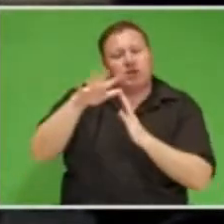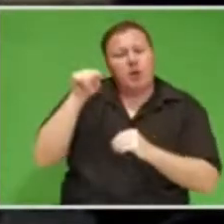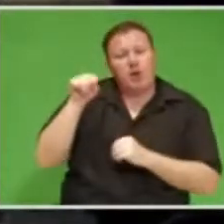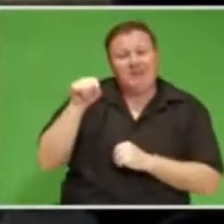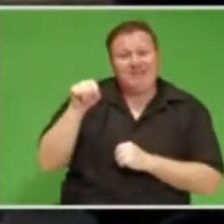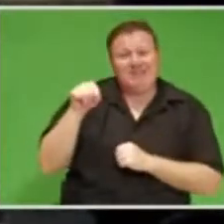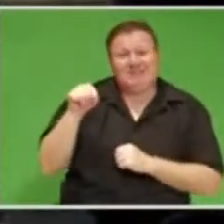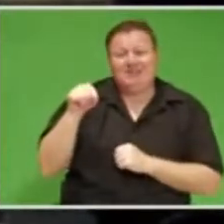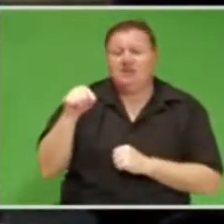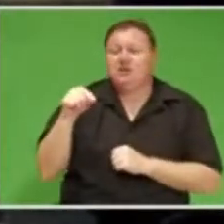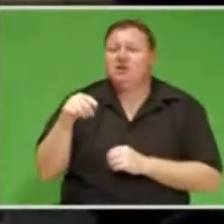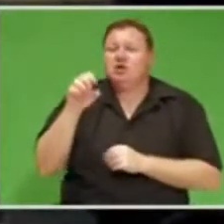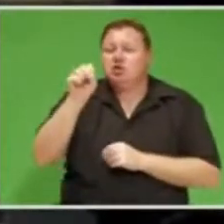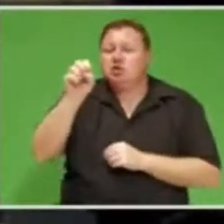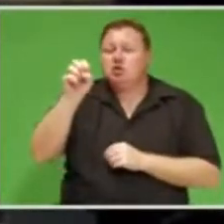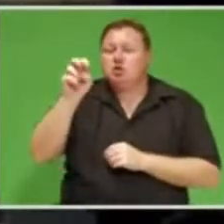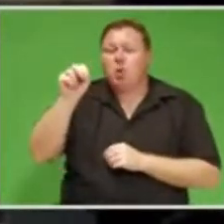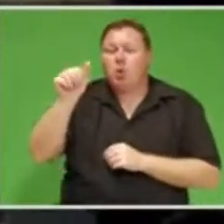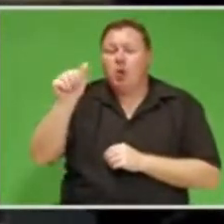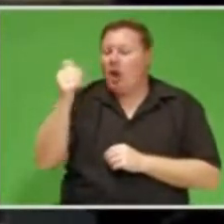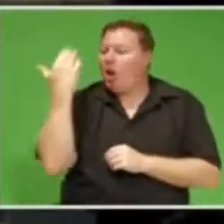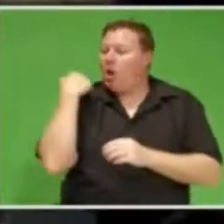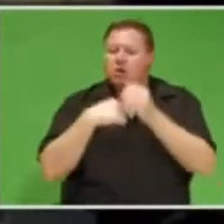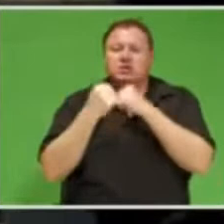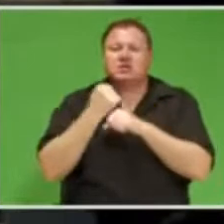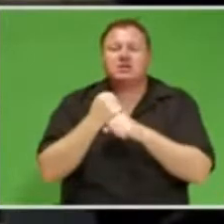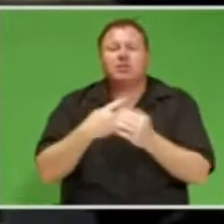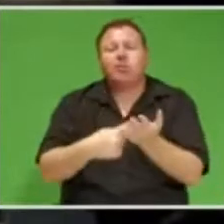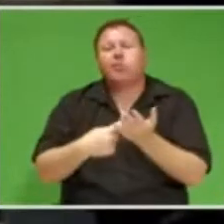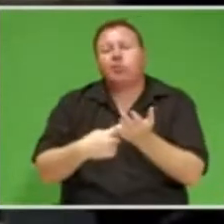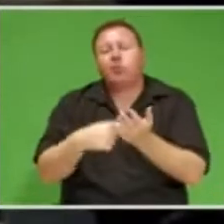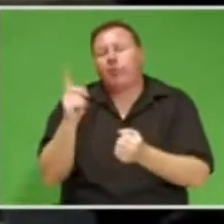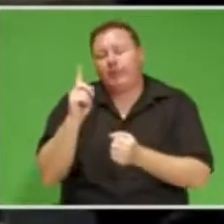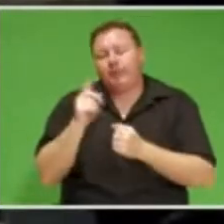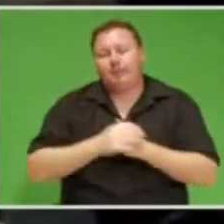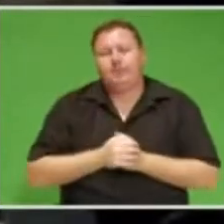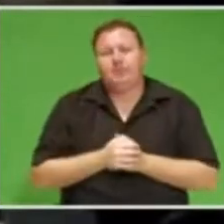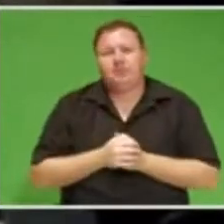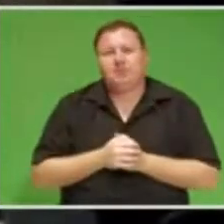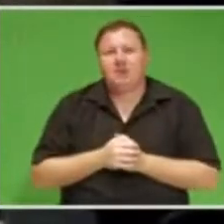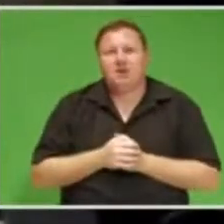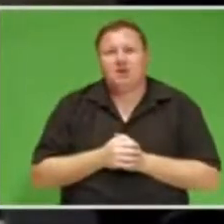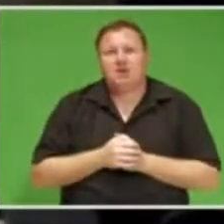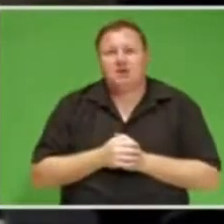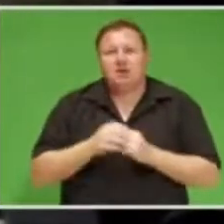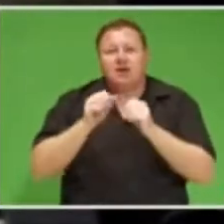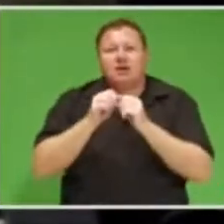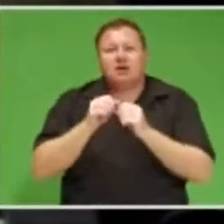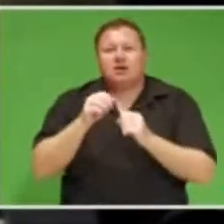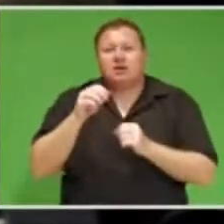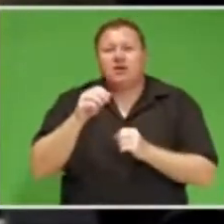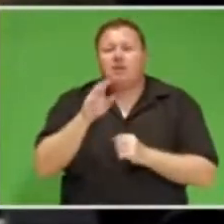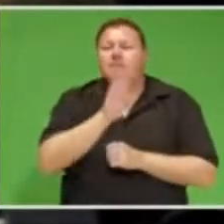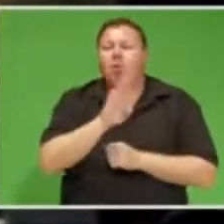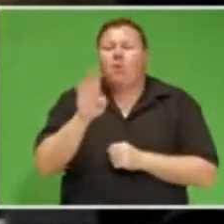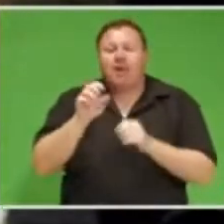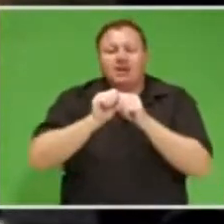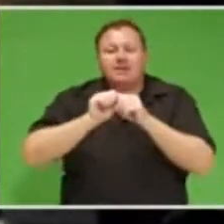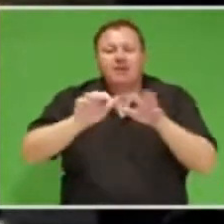in the last State of the Nation address, the completion of the spectrum auction has